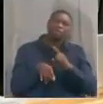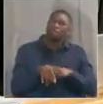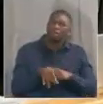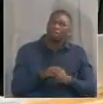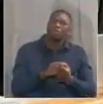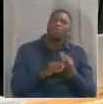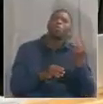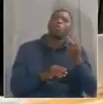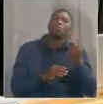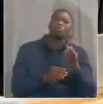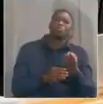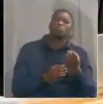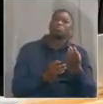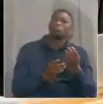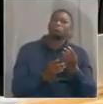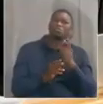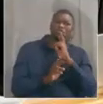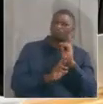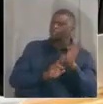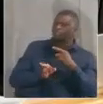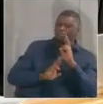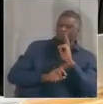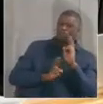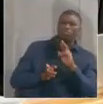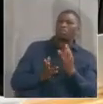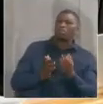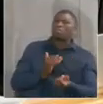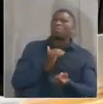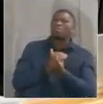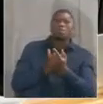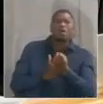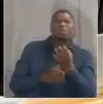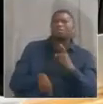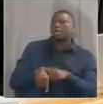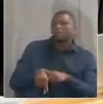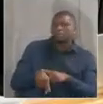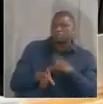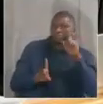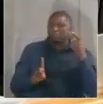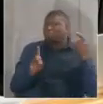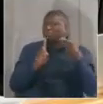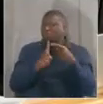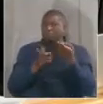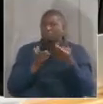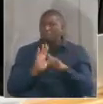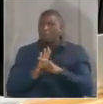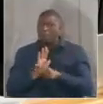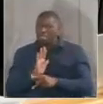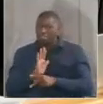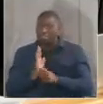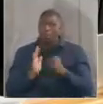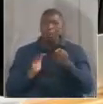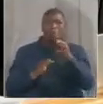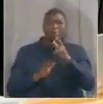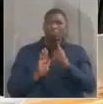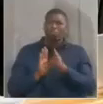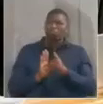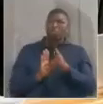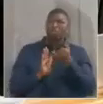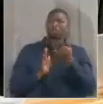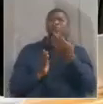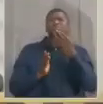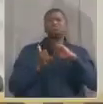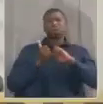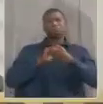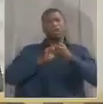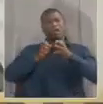to the IMC, and for what purpose? Was it for policy guidance, or can you just be a bit explicit about